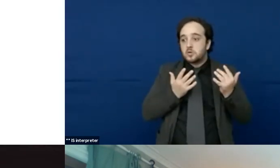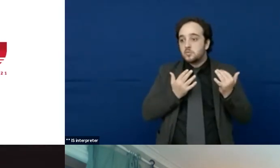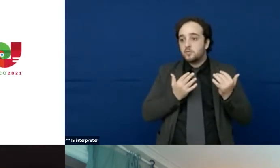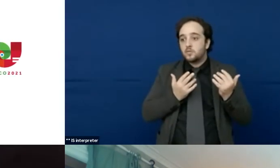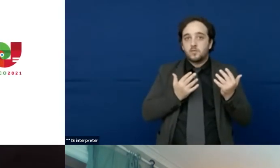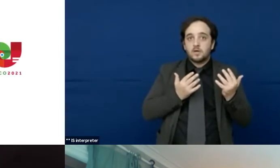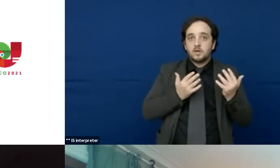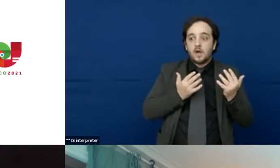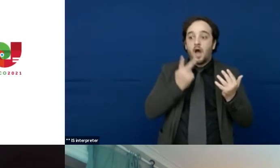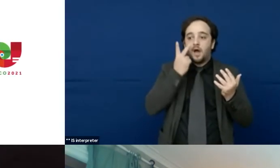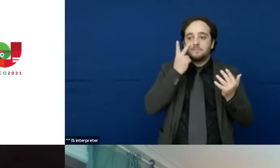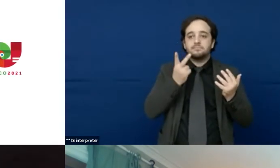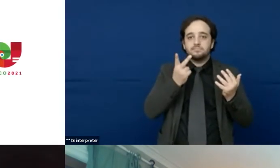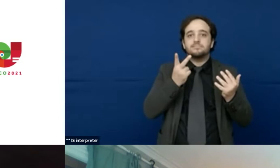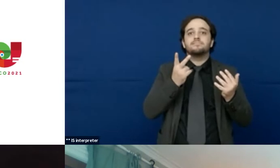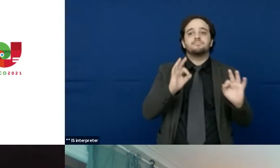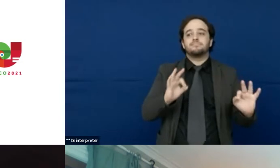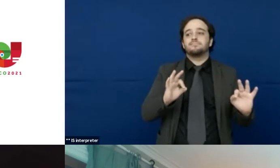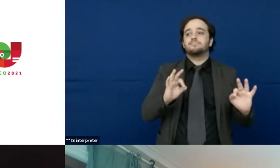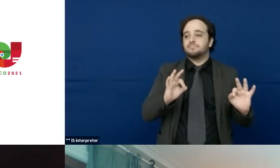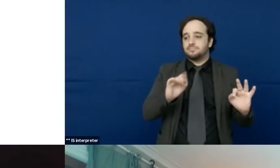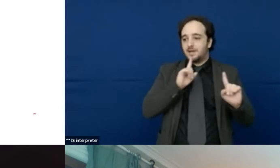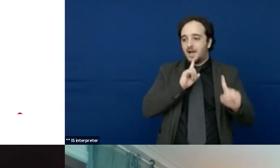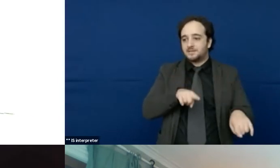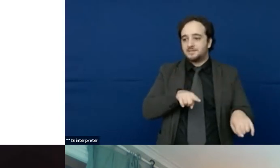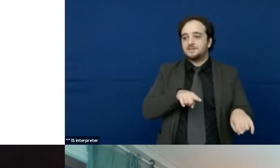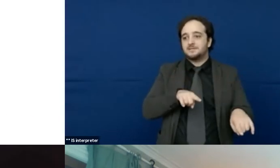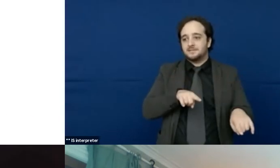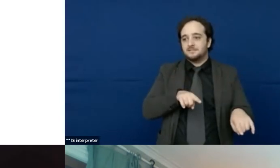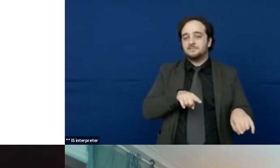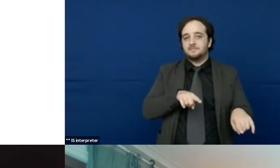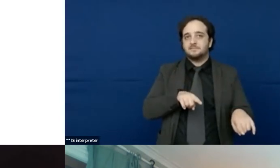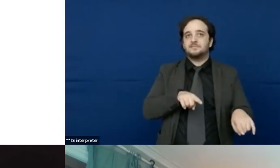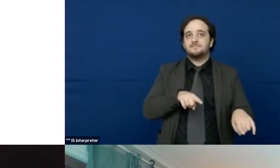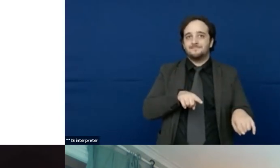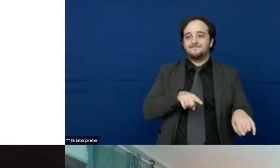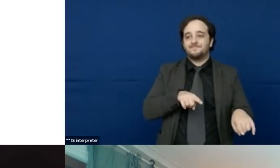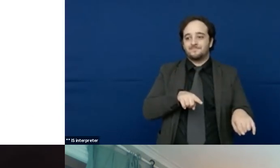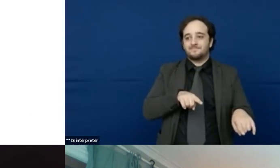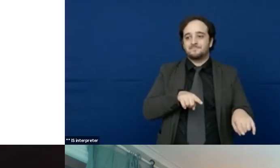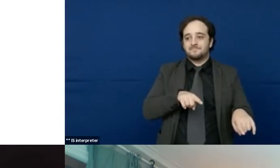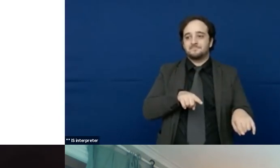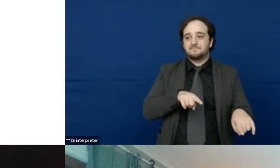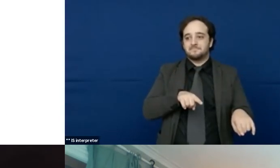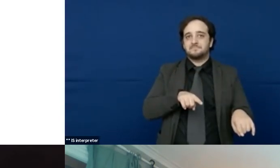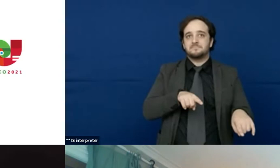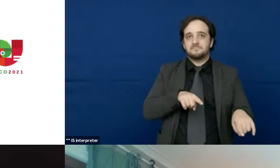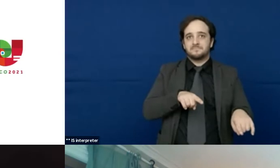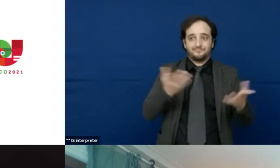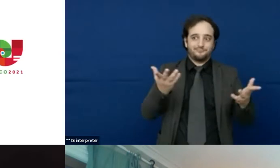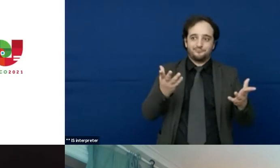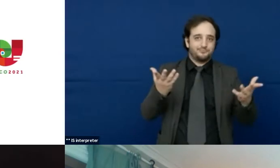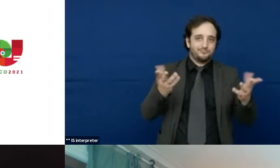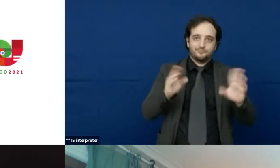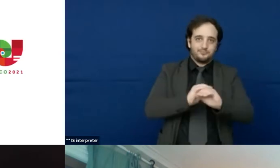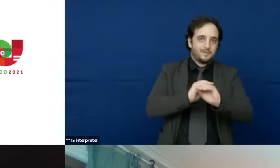Okay, very good. I see very clearly that all of the above. Of course, we know that violence against women